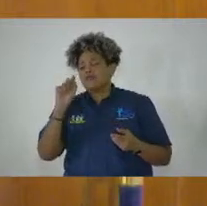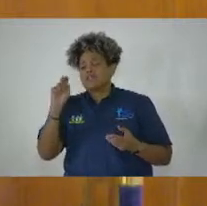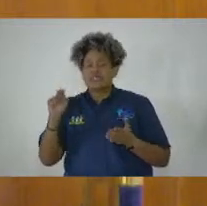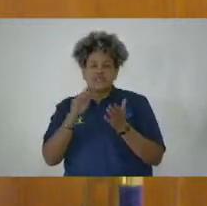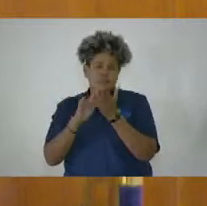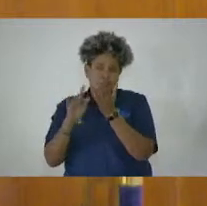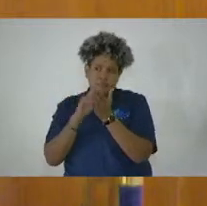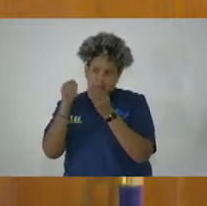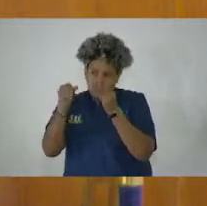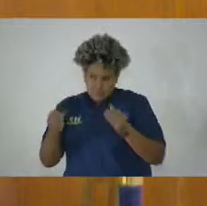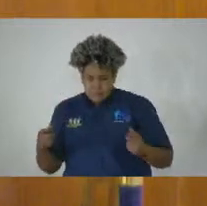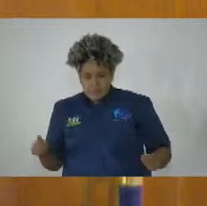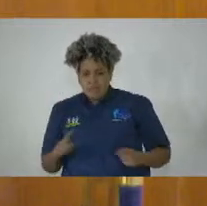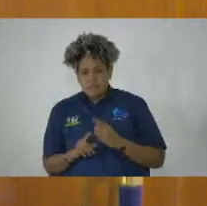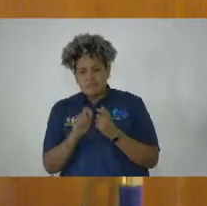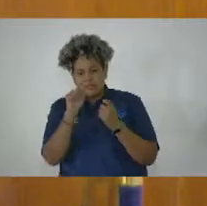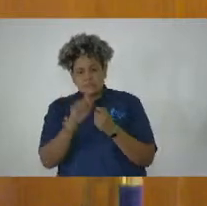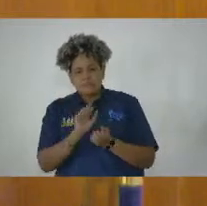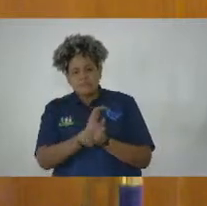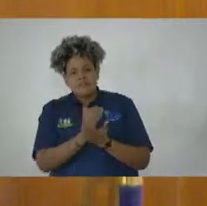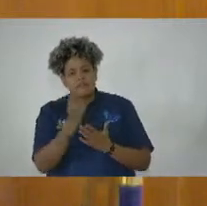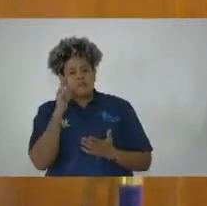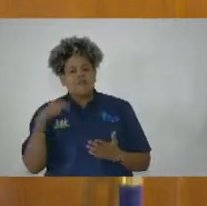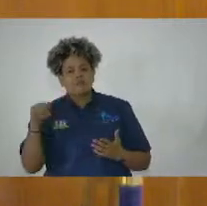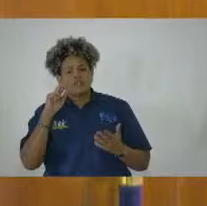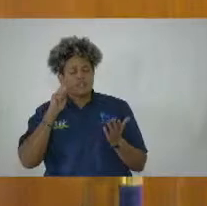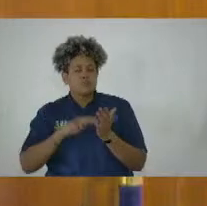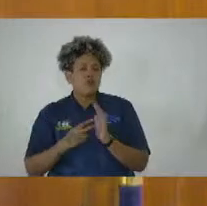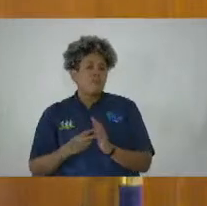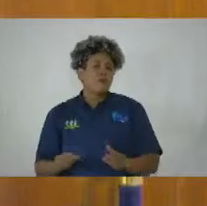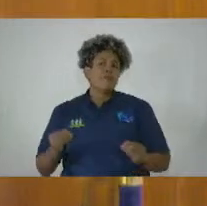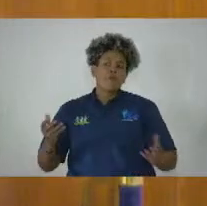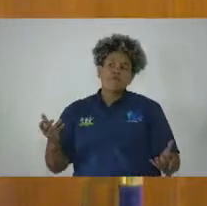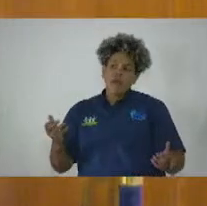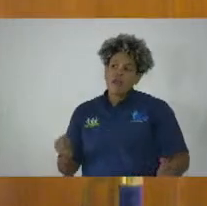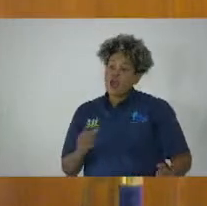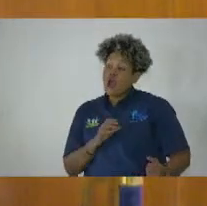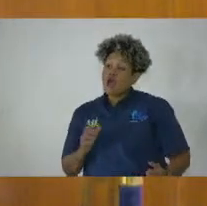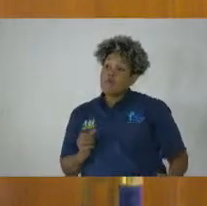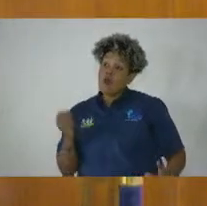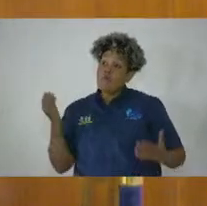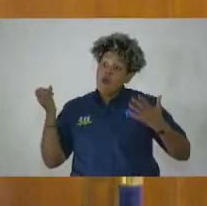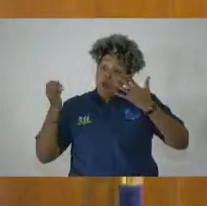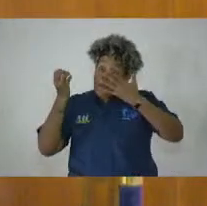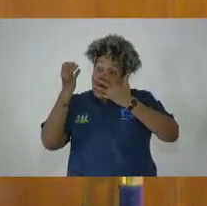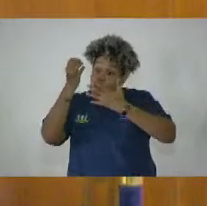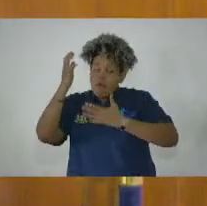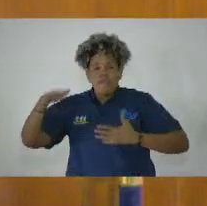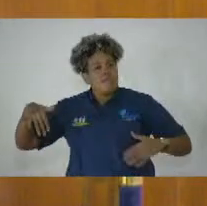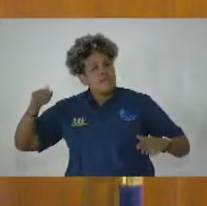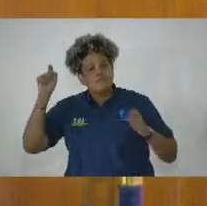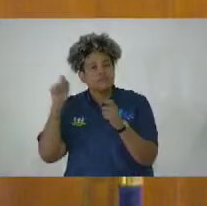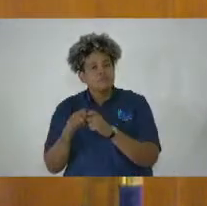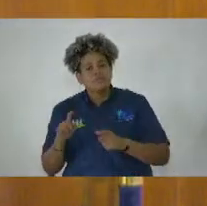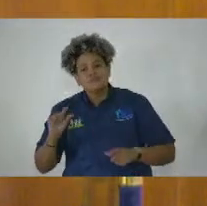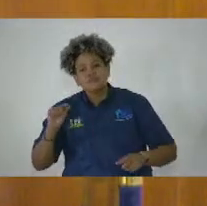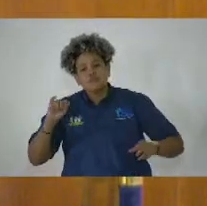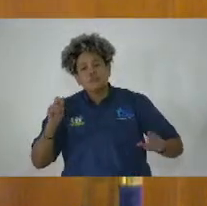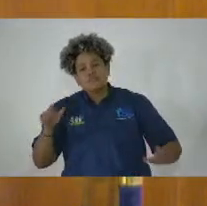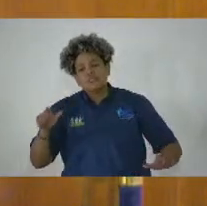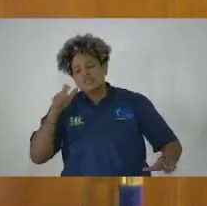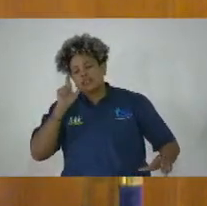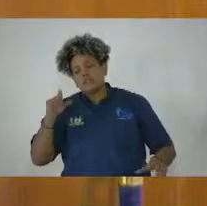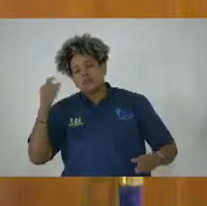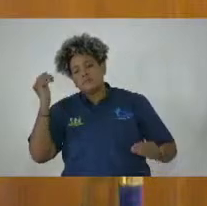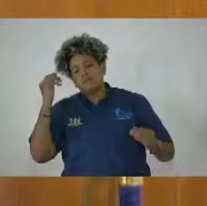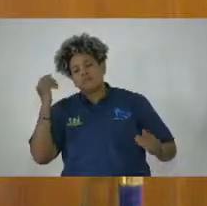specific amounts for these purposes was not provided to the committee. The GOJ does not need to provide that